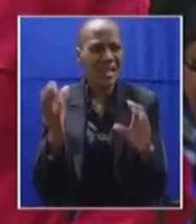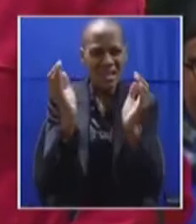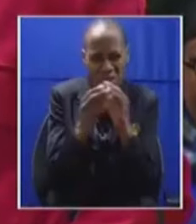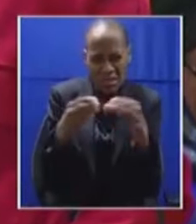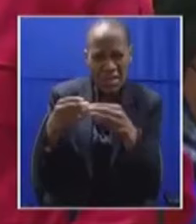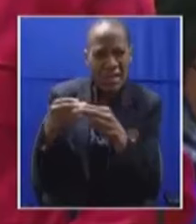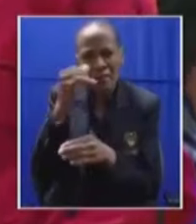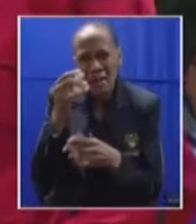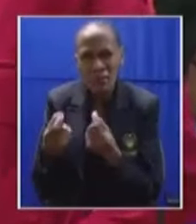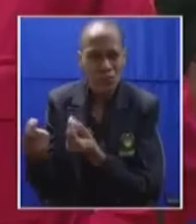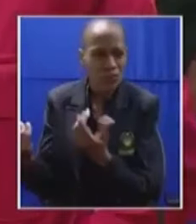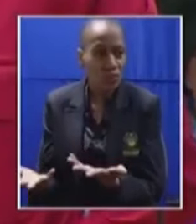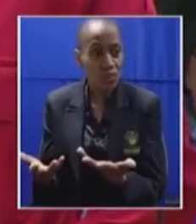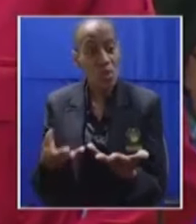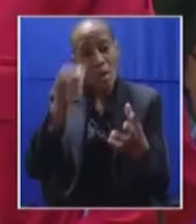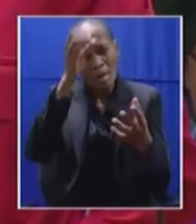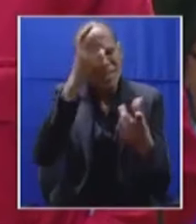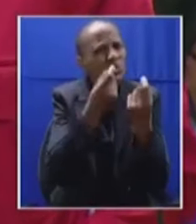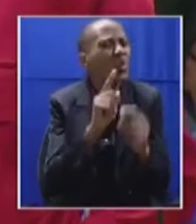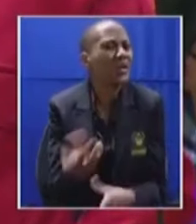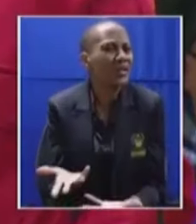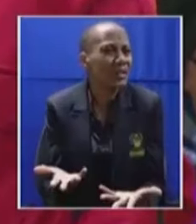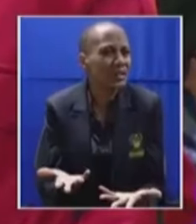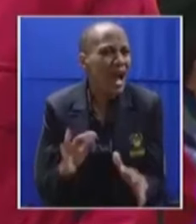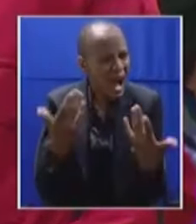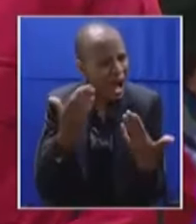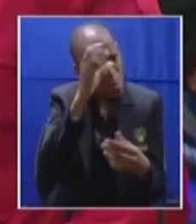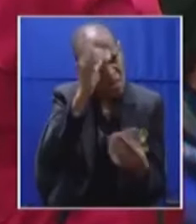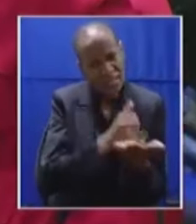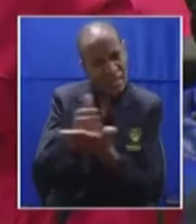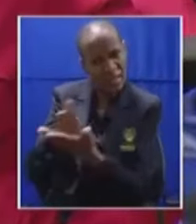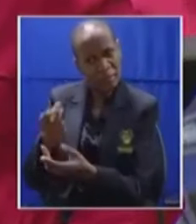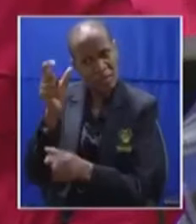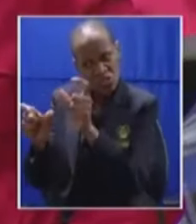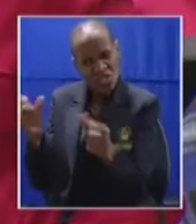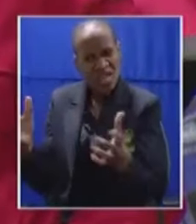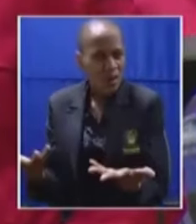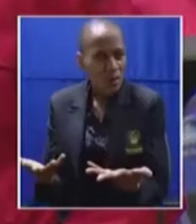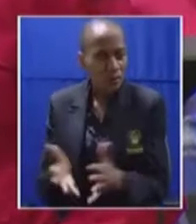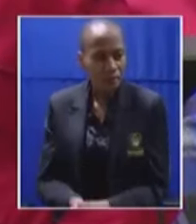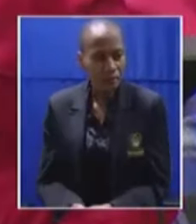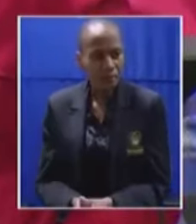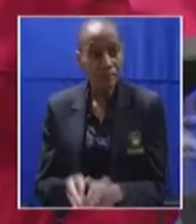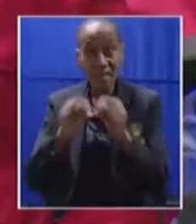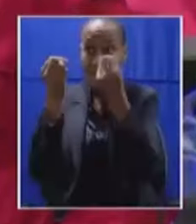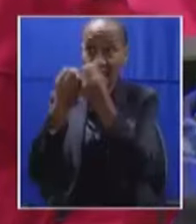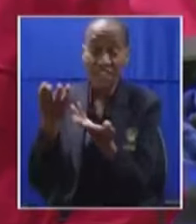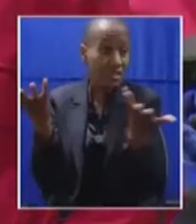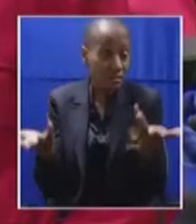what kind of a society sends police into students? It's a society that has lost